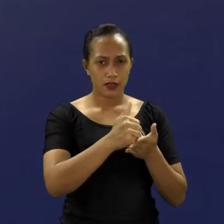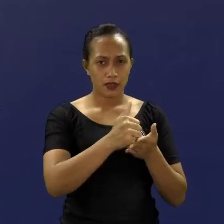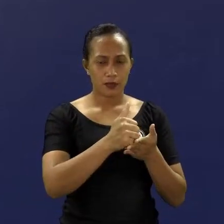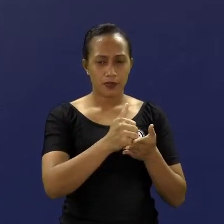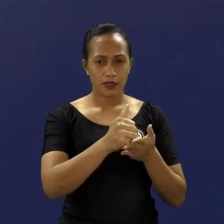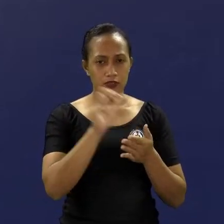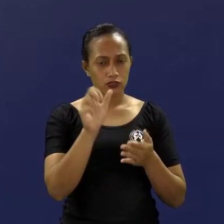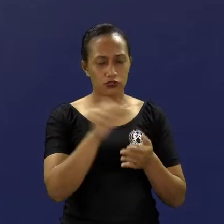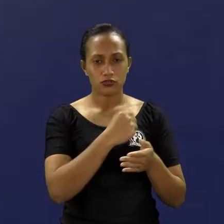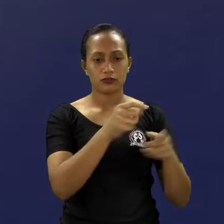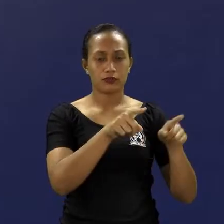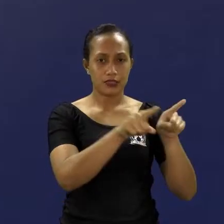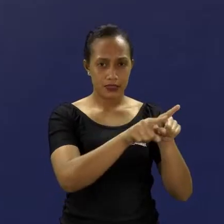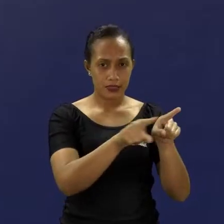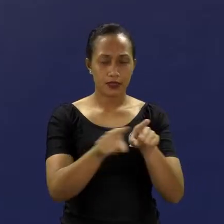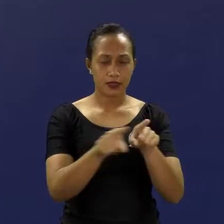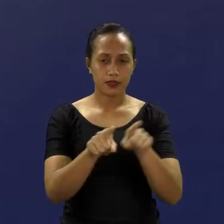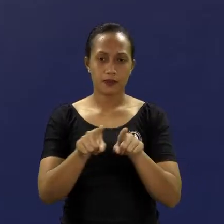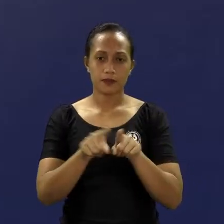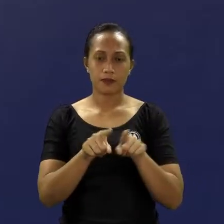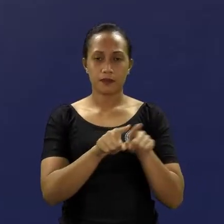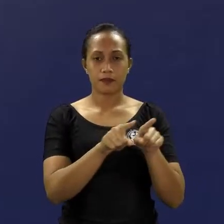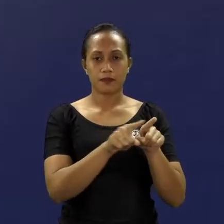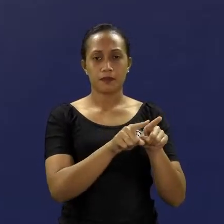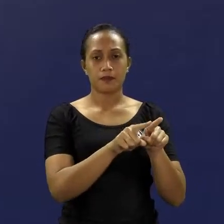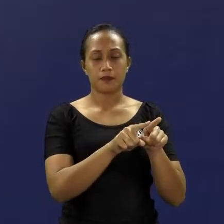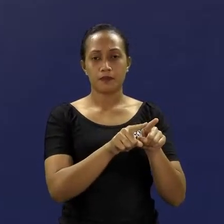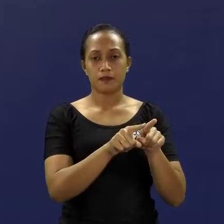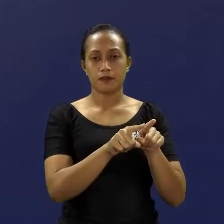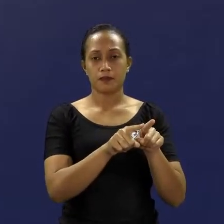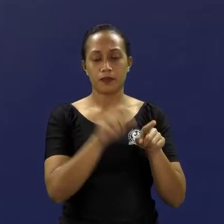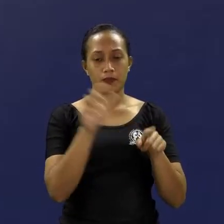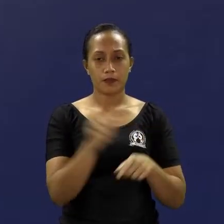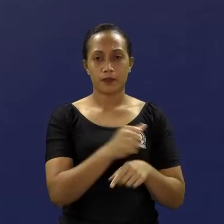be the same. E te tau ona te tusa ia